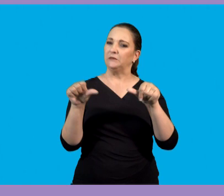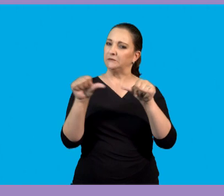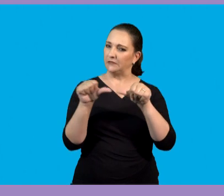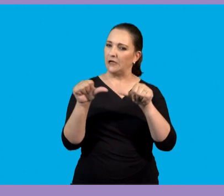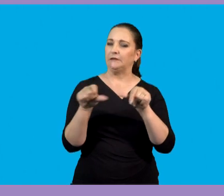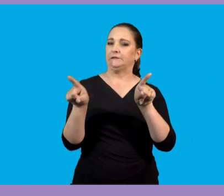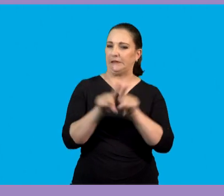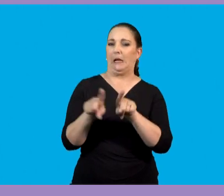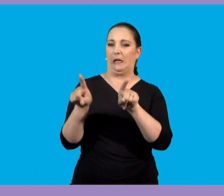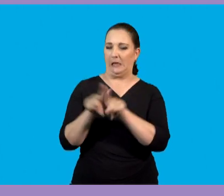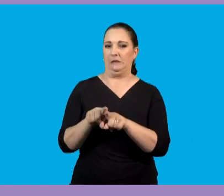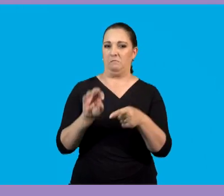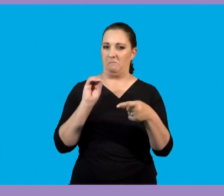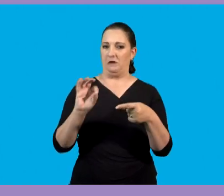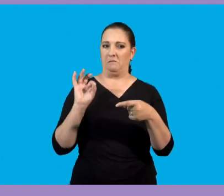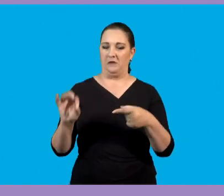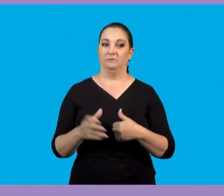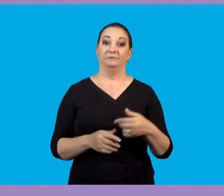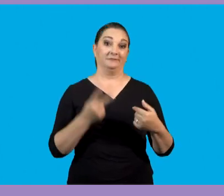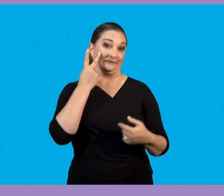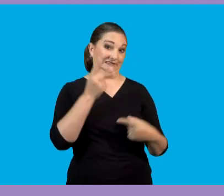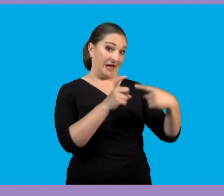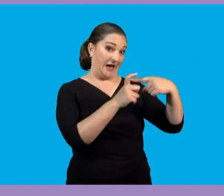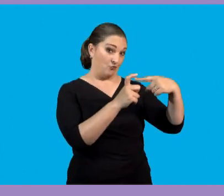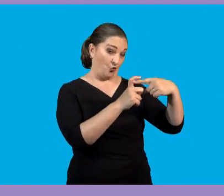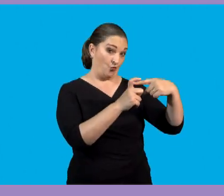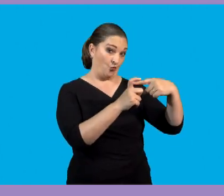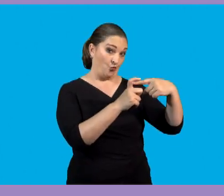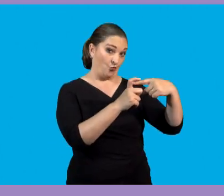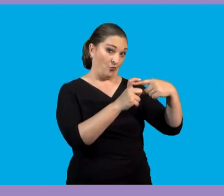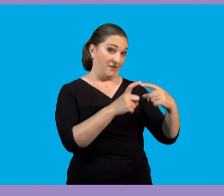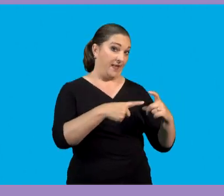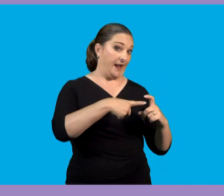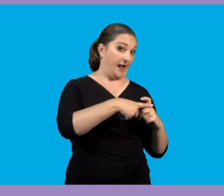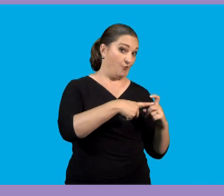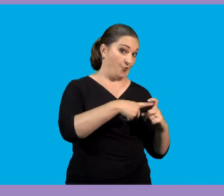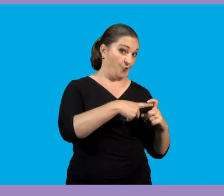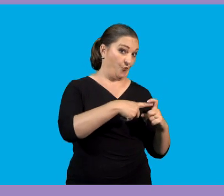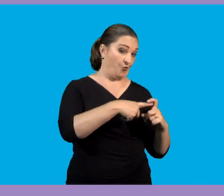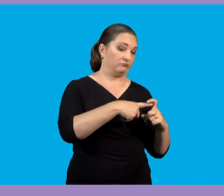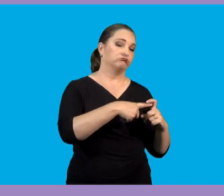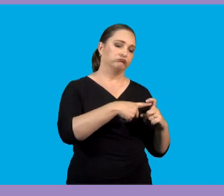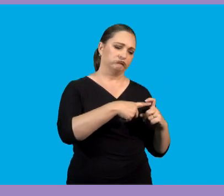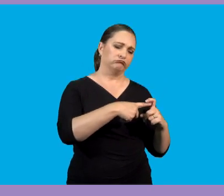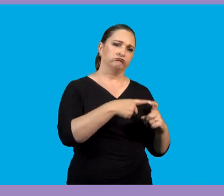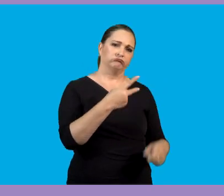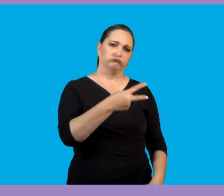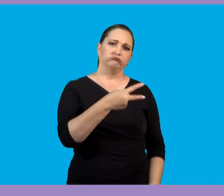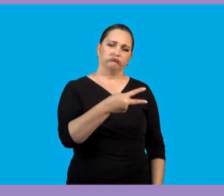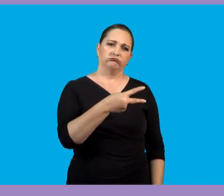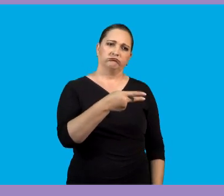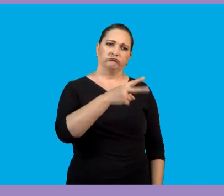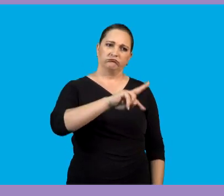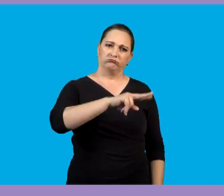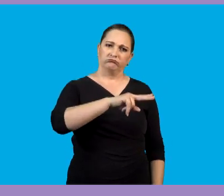the same size. So for example, we have an arrow and another arrow. Now, as we can see, these two